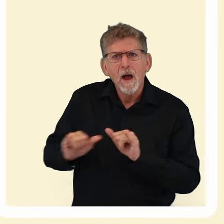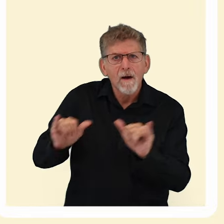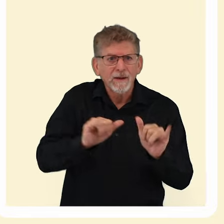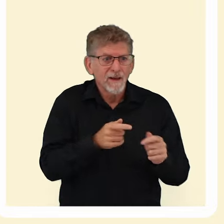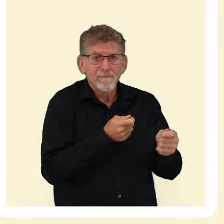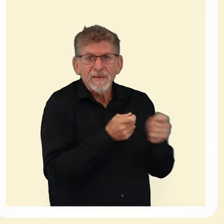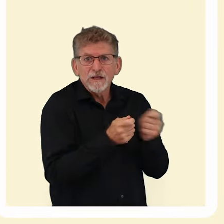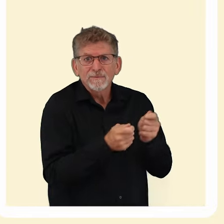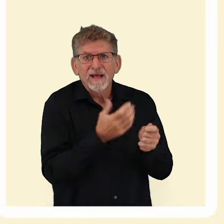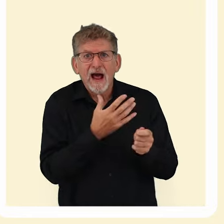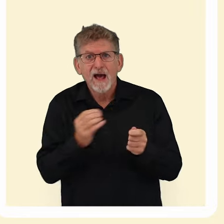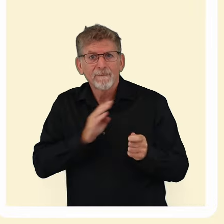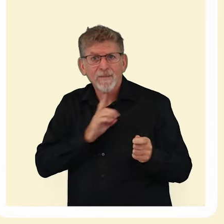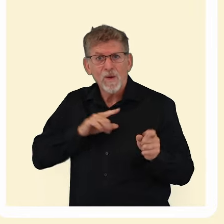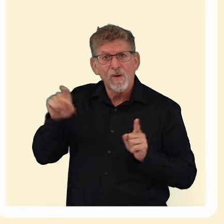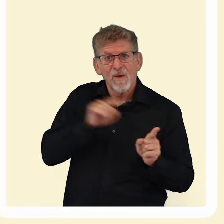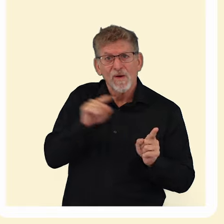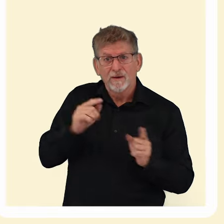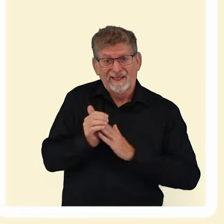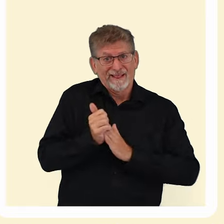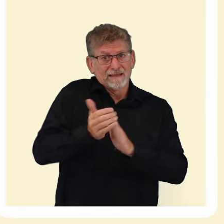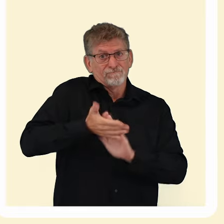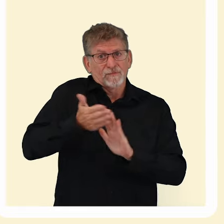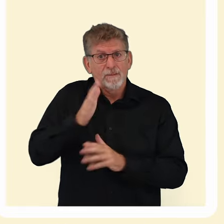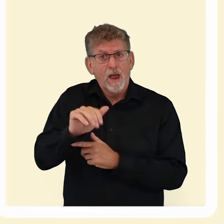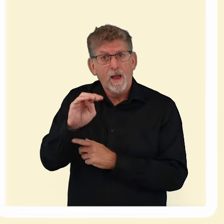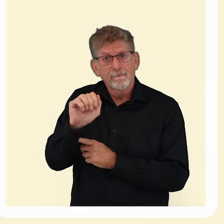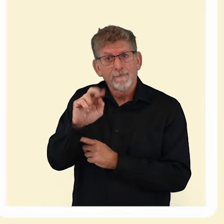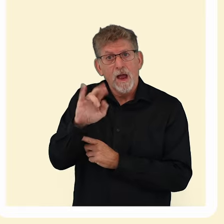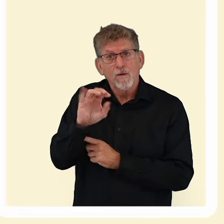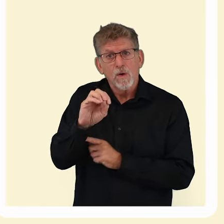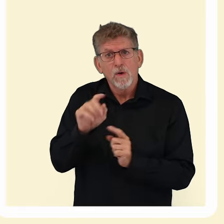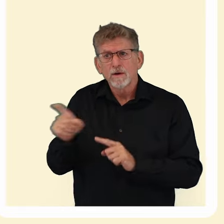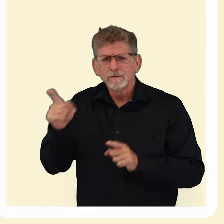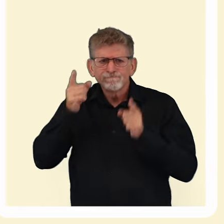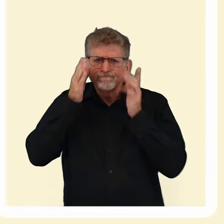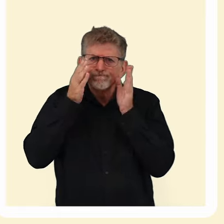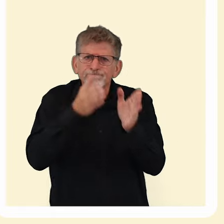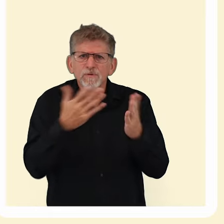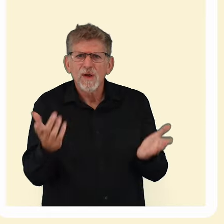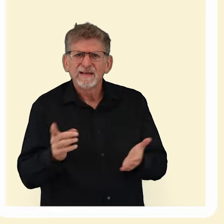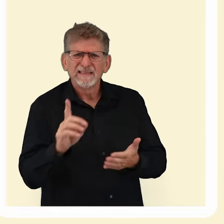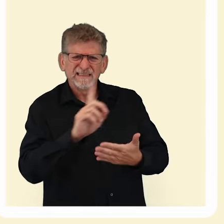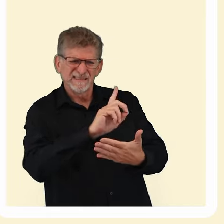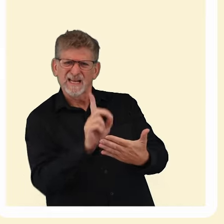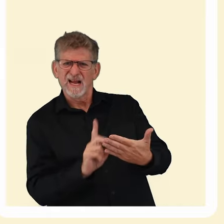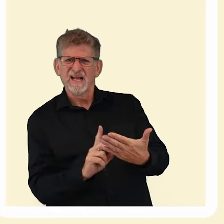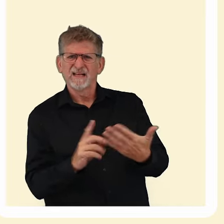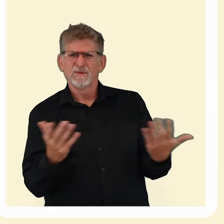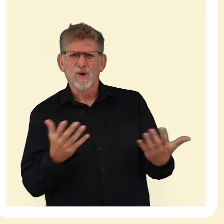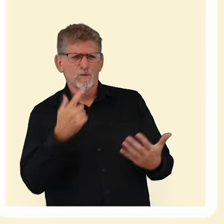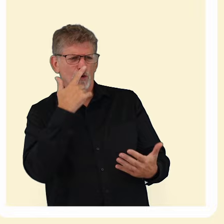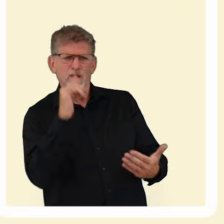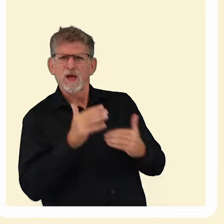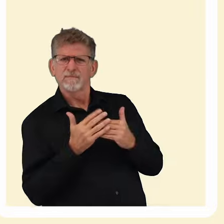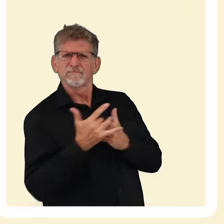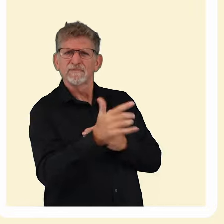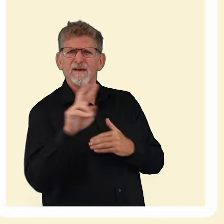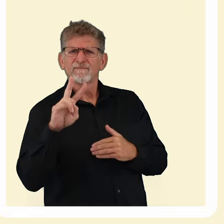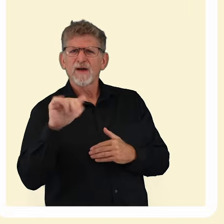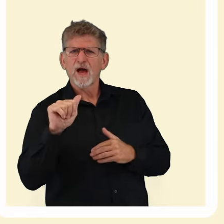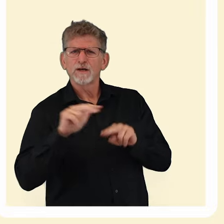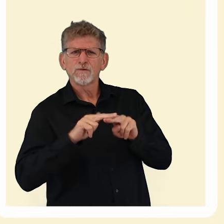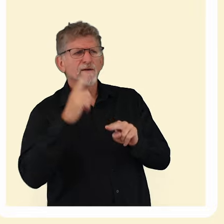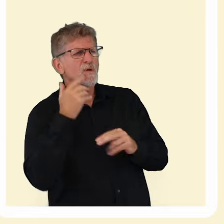between management and board, led by Mario in really designing where we're going